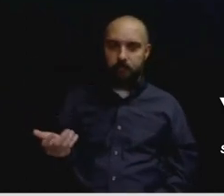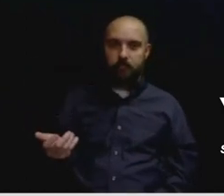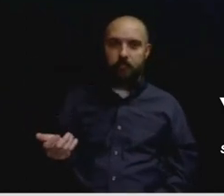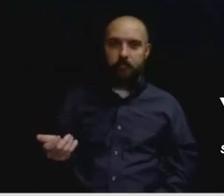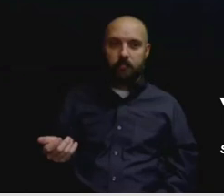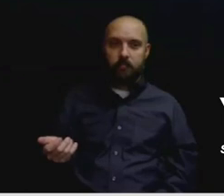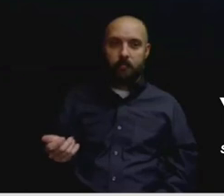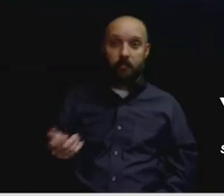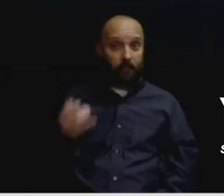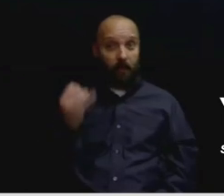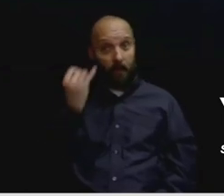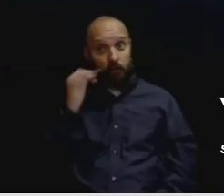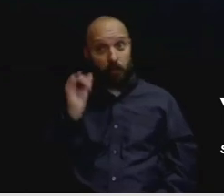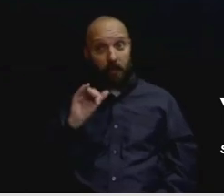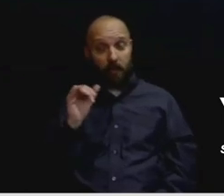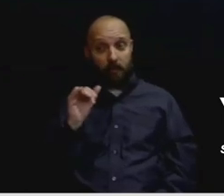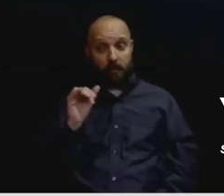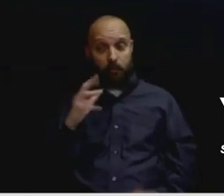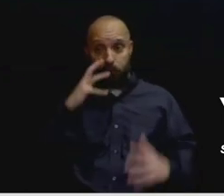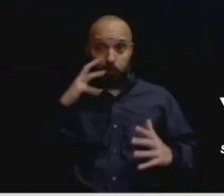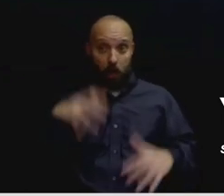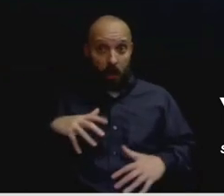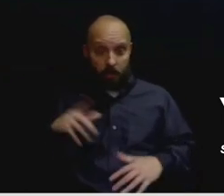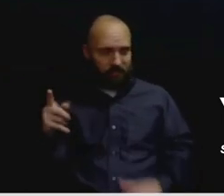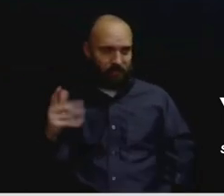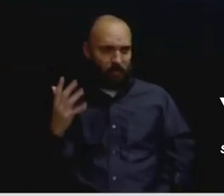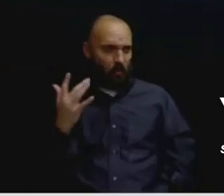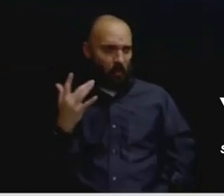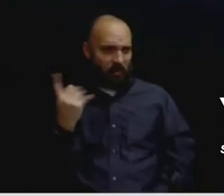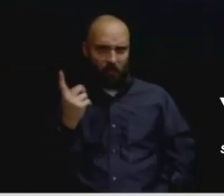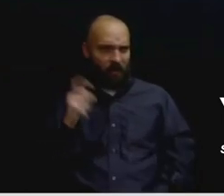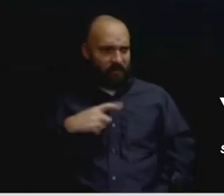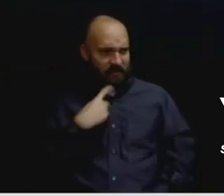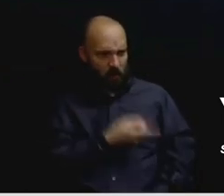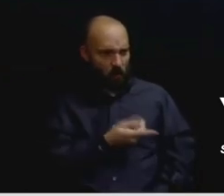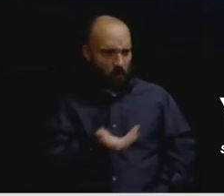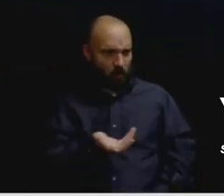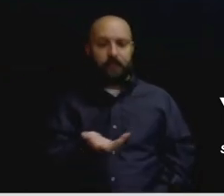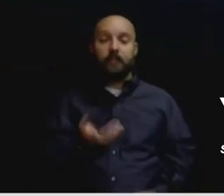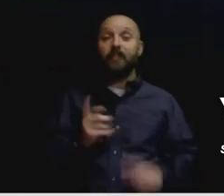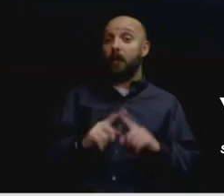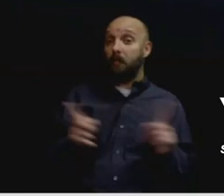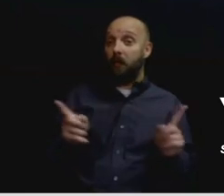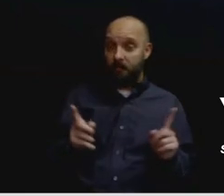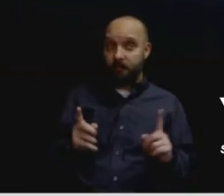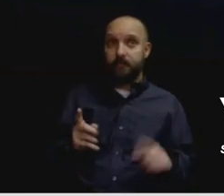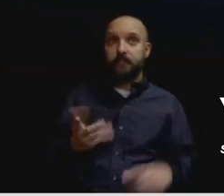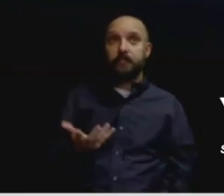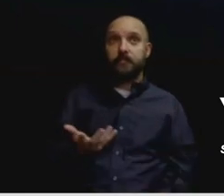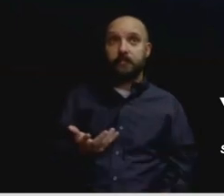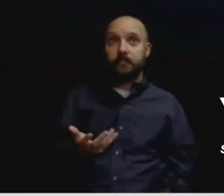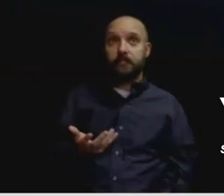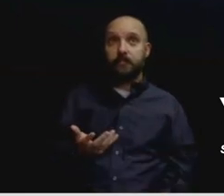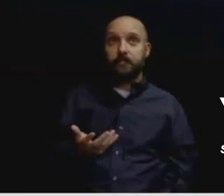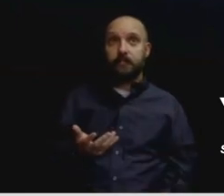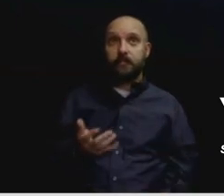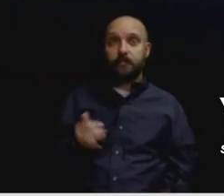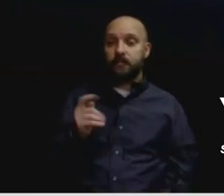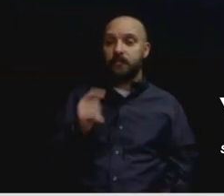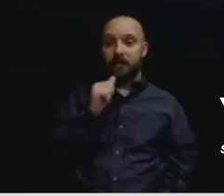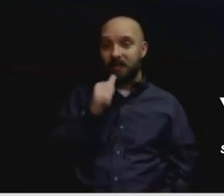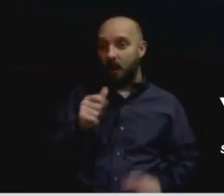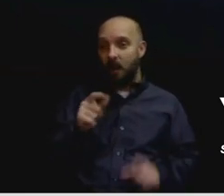Imagine like the shock, like why should someone have to tell me to? But it's not as simple